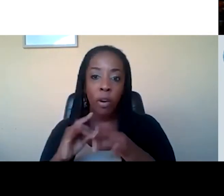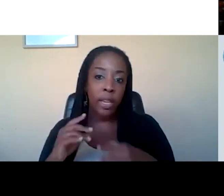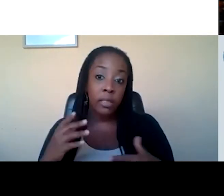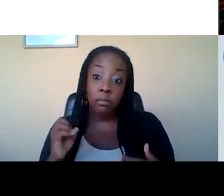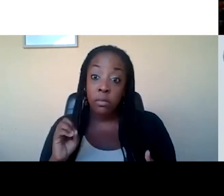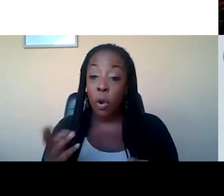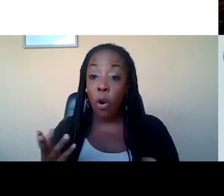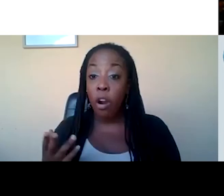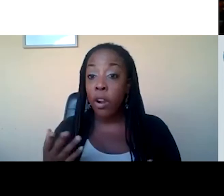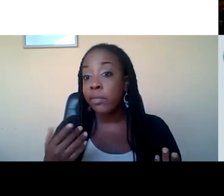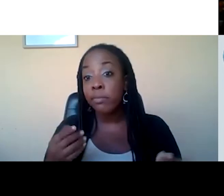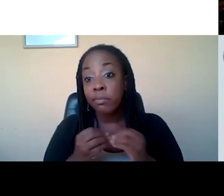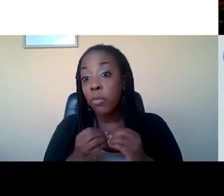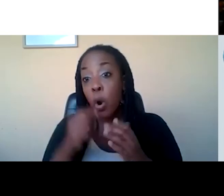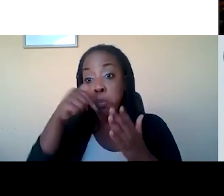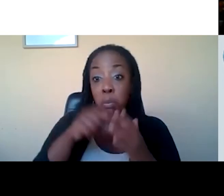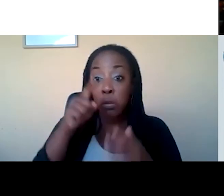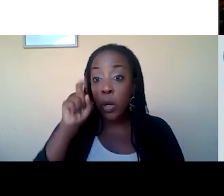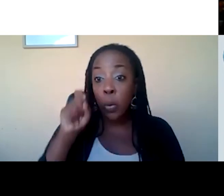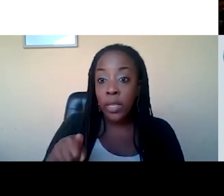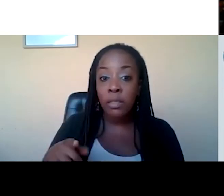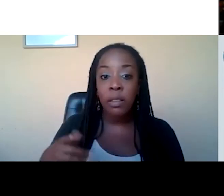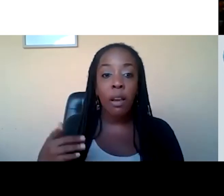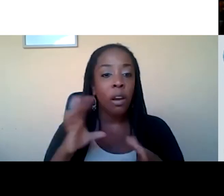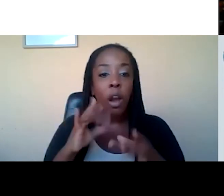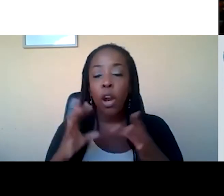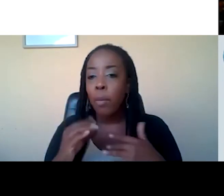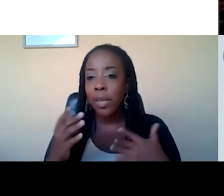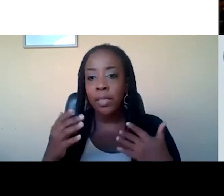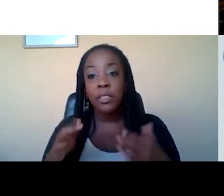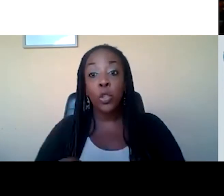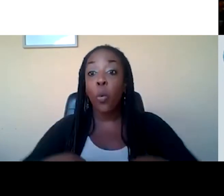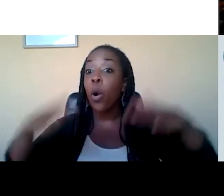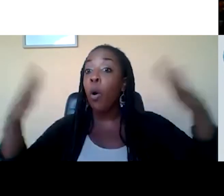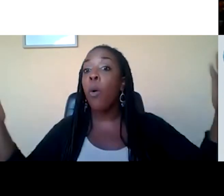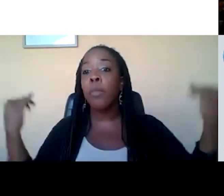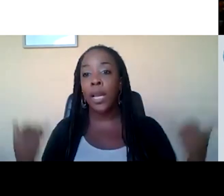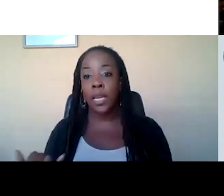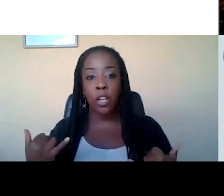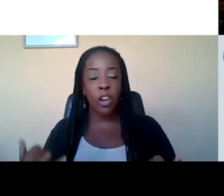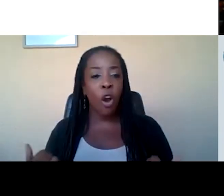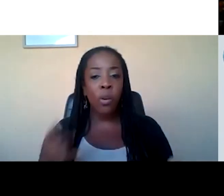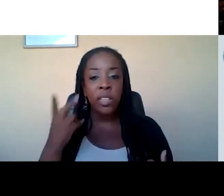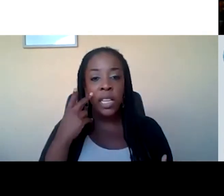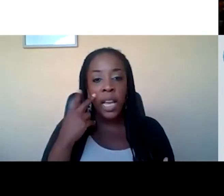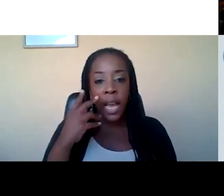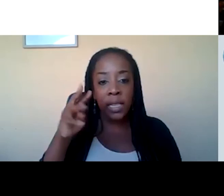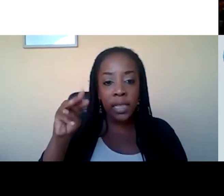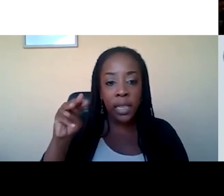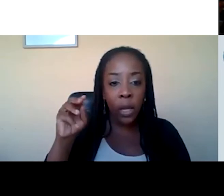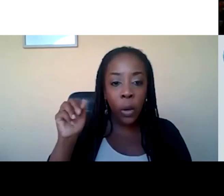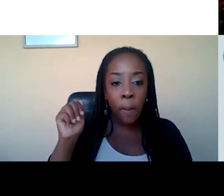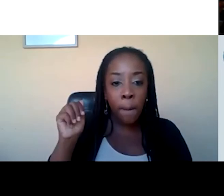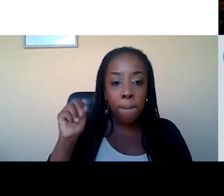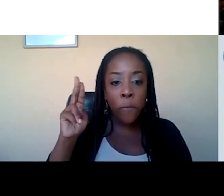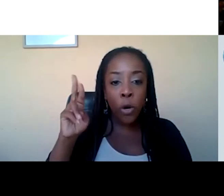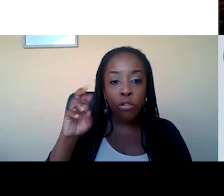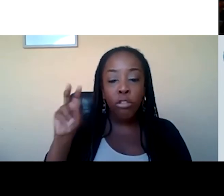a further question or comments that you would like. So the floor is open and I see Maureen has raised her hand.